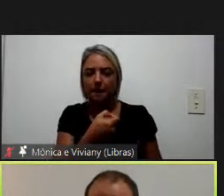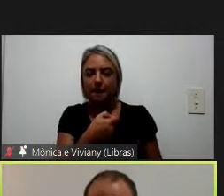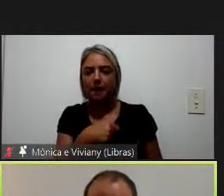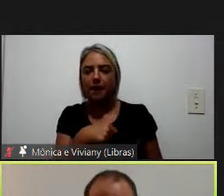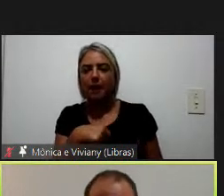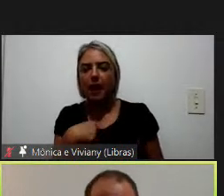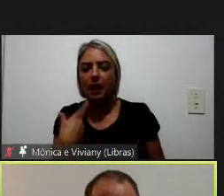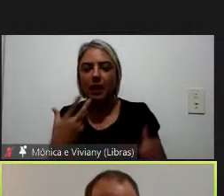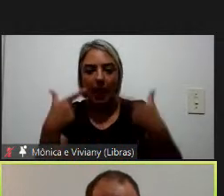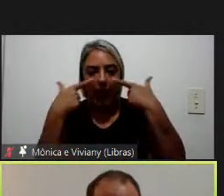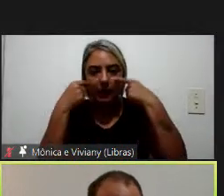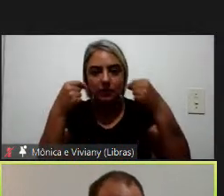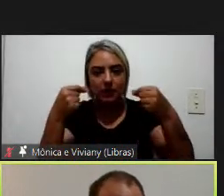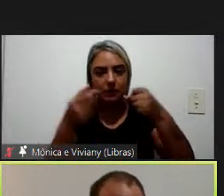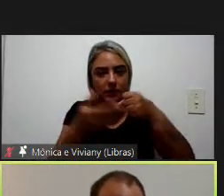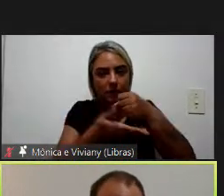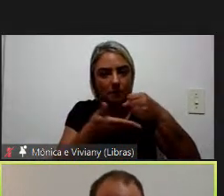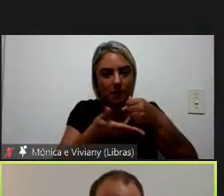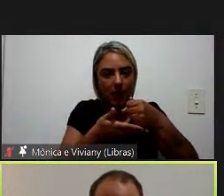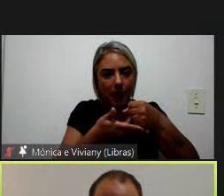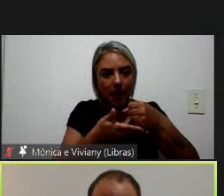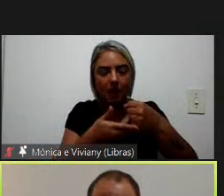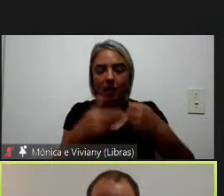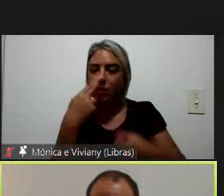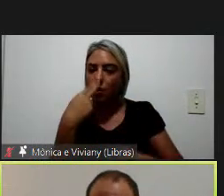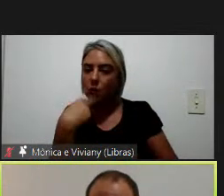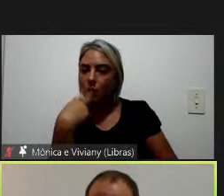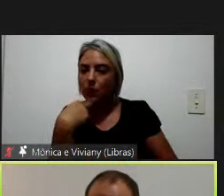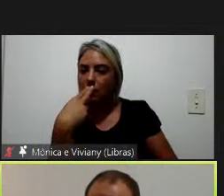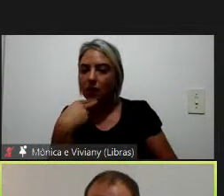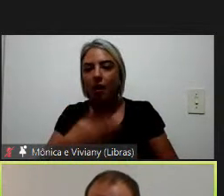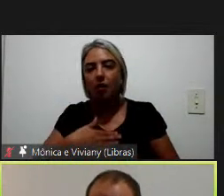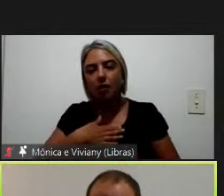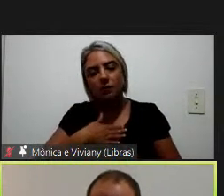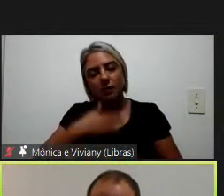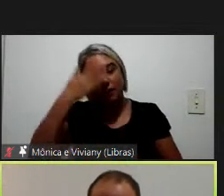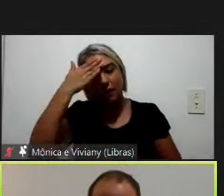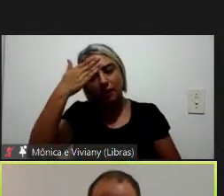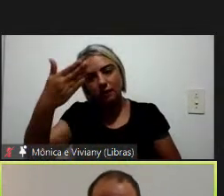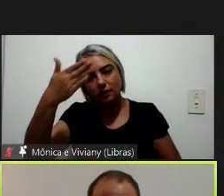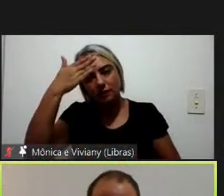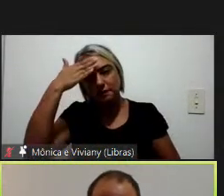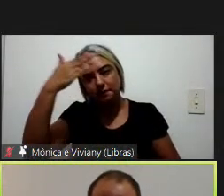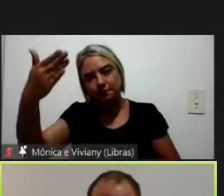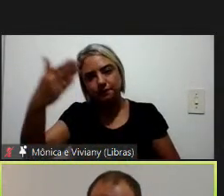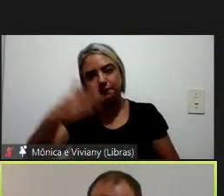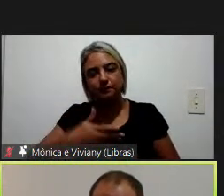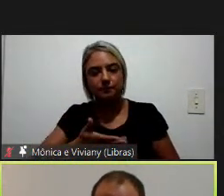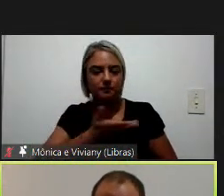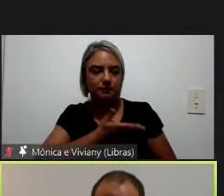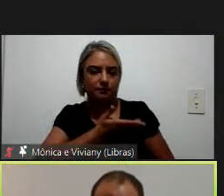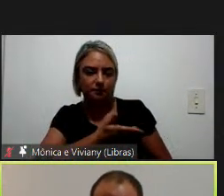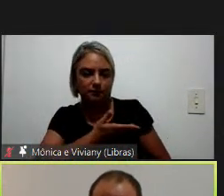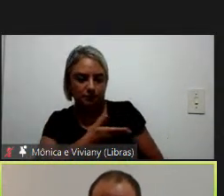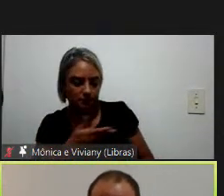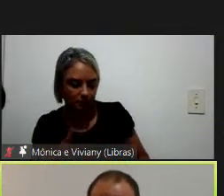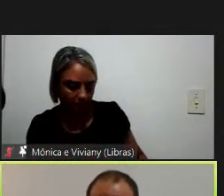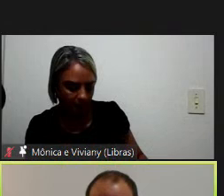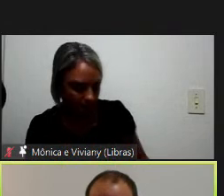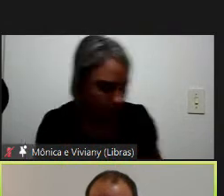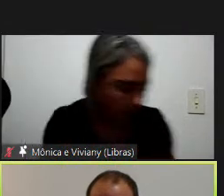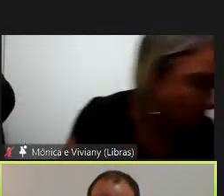Nutrition. And I would like to thank my co-authors with whom I developed these ideas, which will be the basis